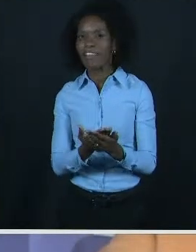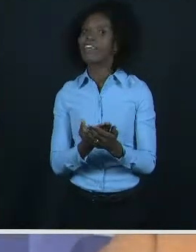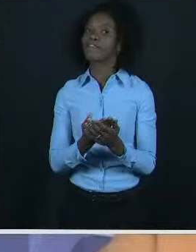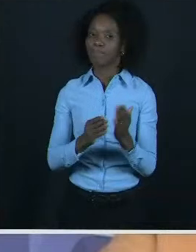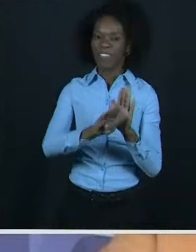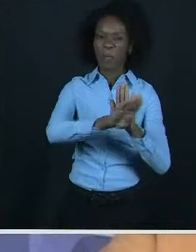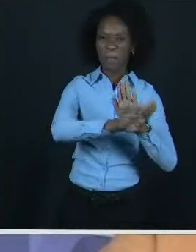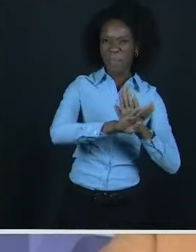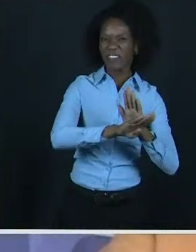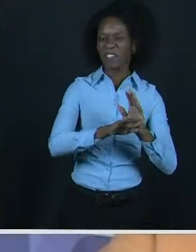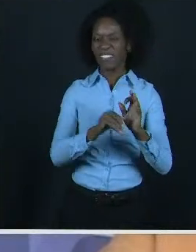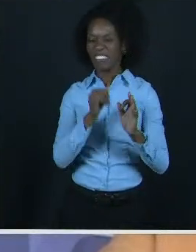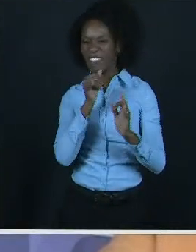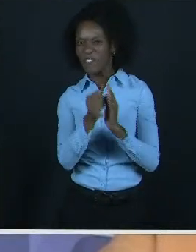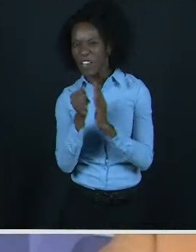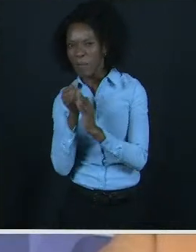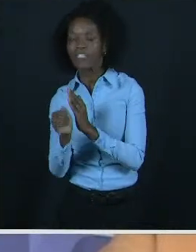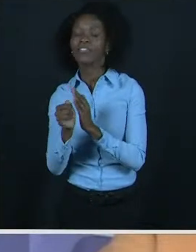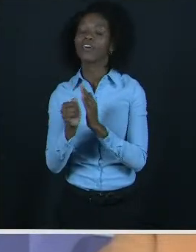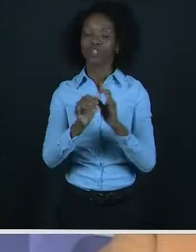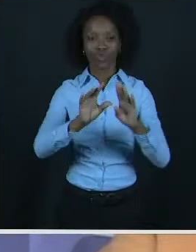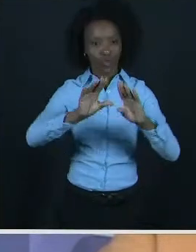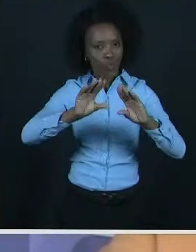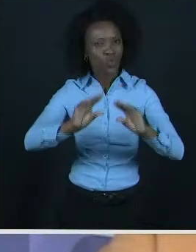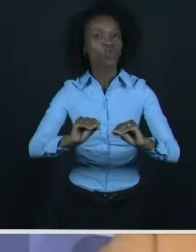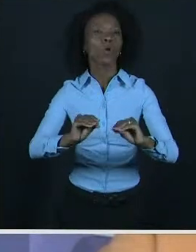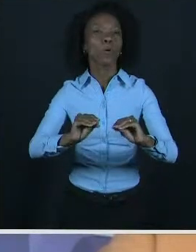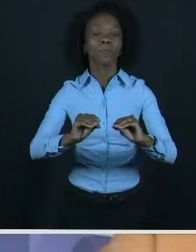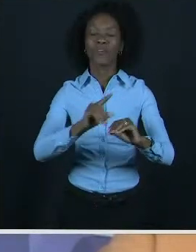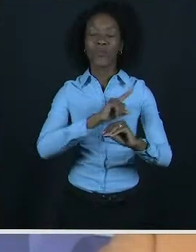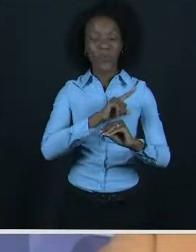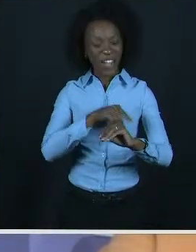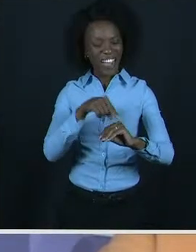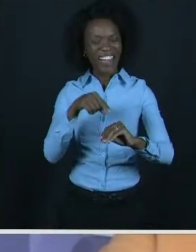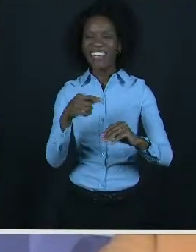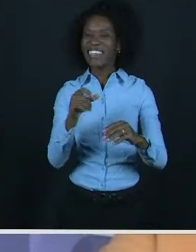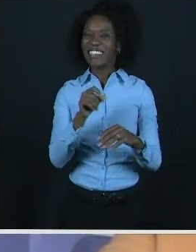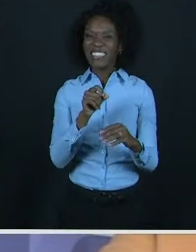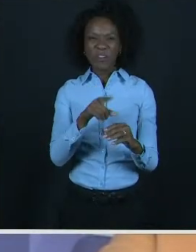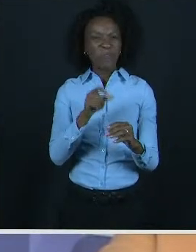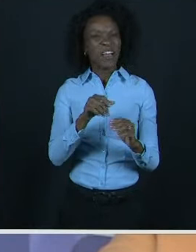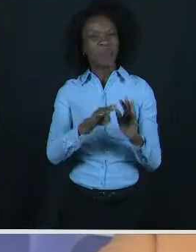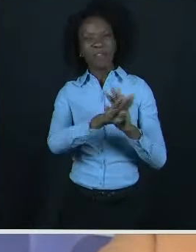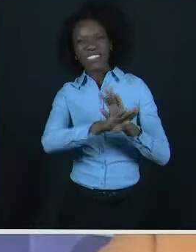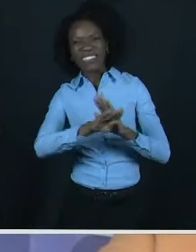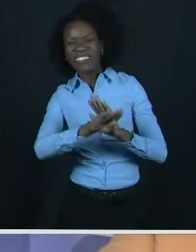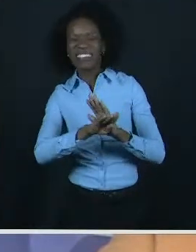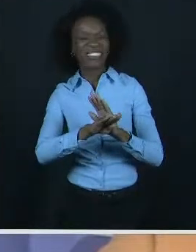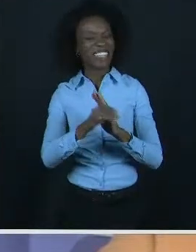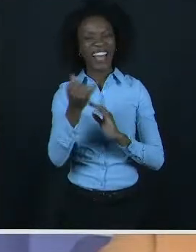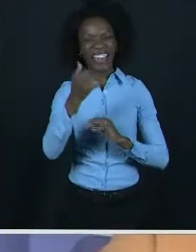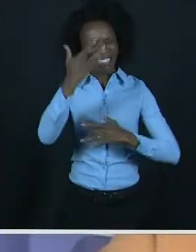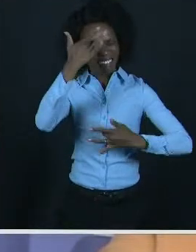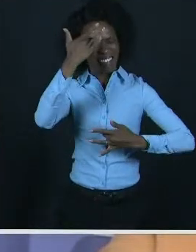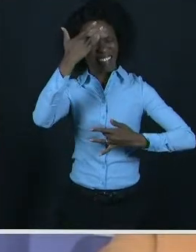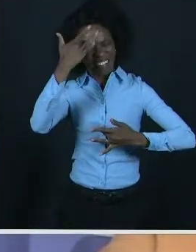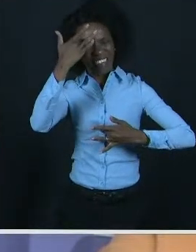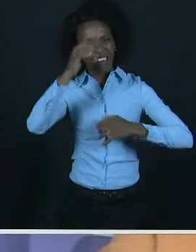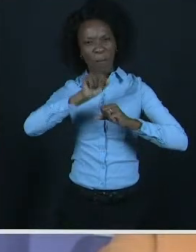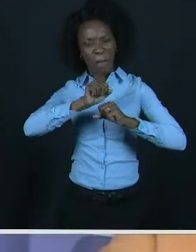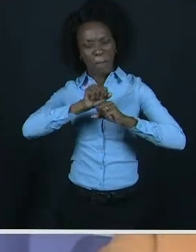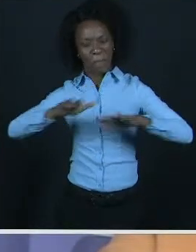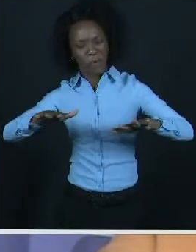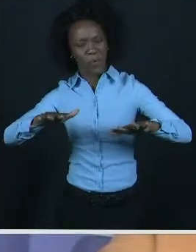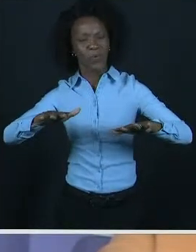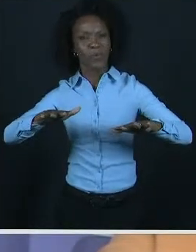violence and femicide in our country, a scourge which, as some of you have correctly said,